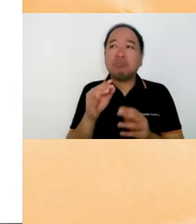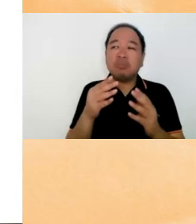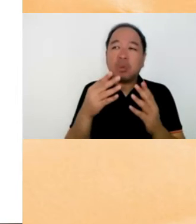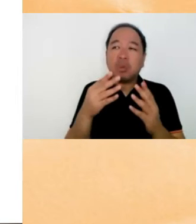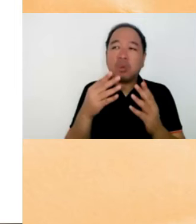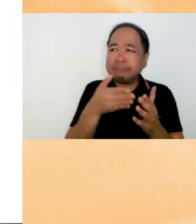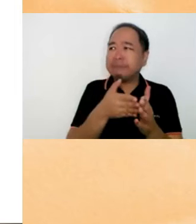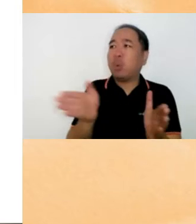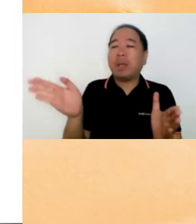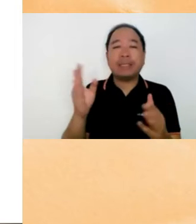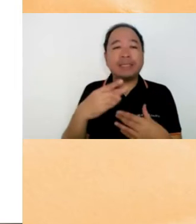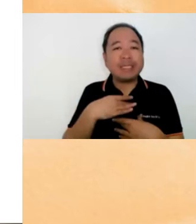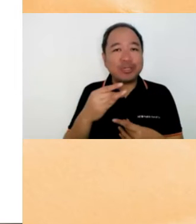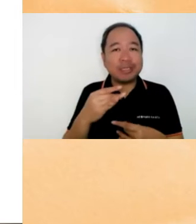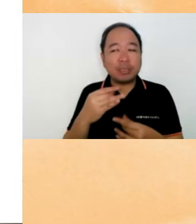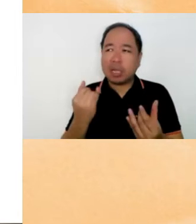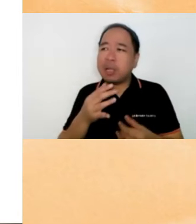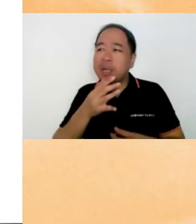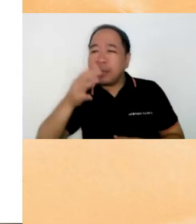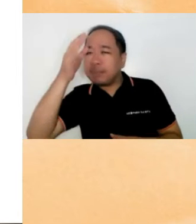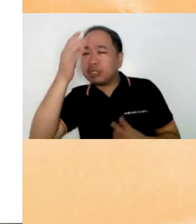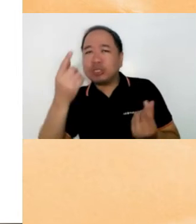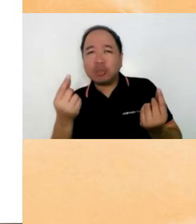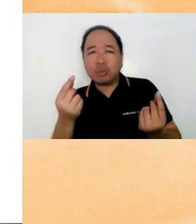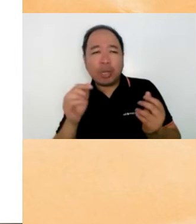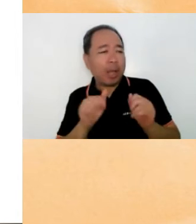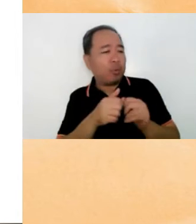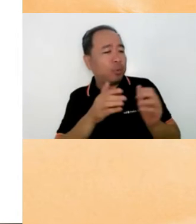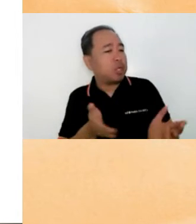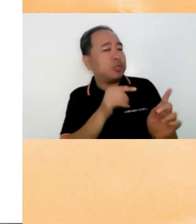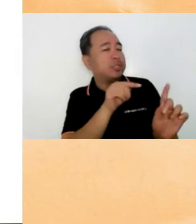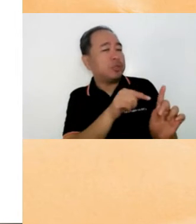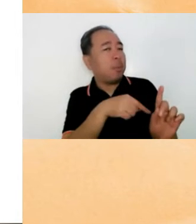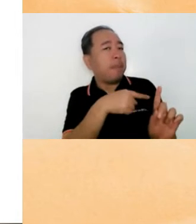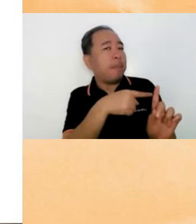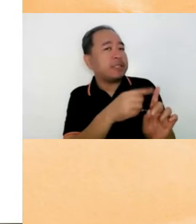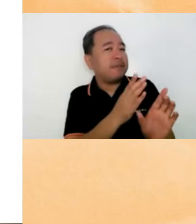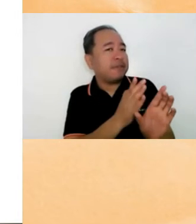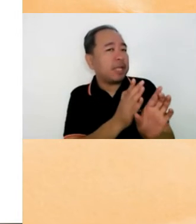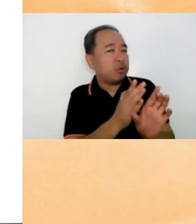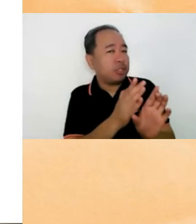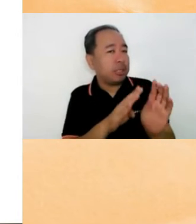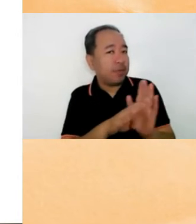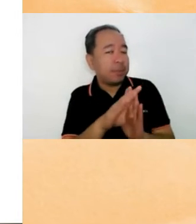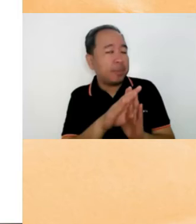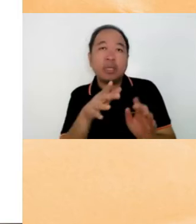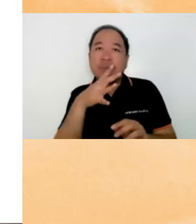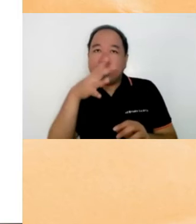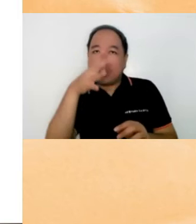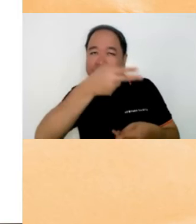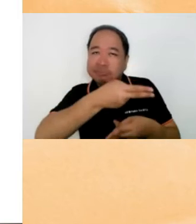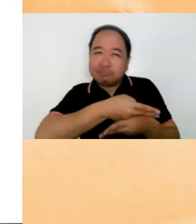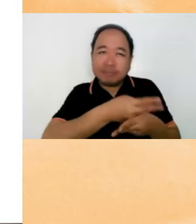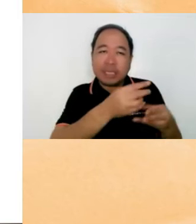positive psychological growth is for the parents to provide supervision and guidance, allow him time to be with his friends,